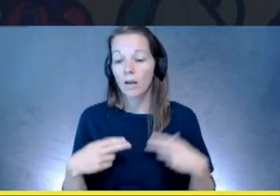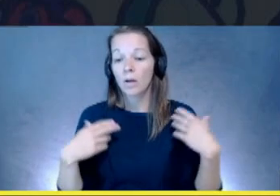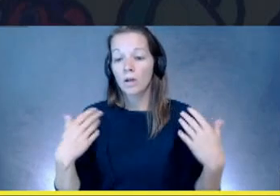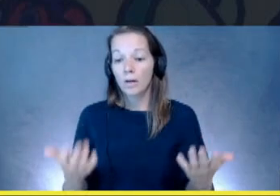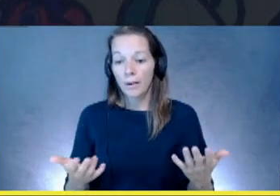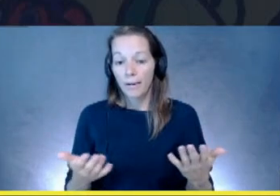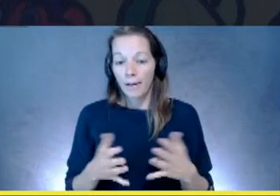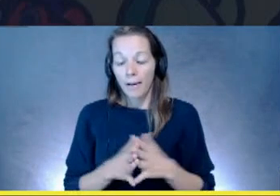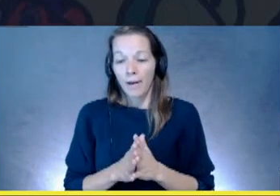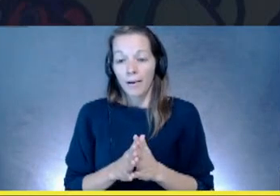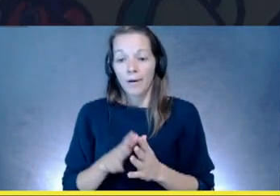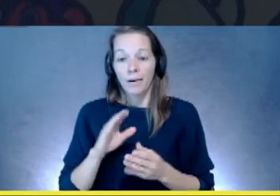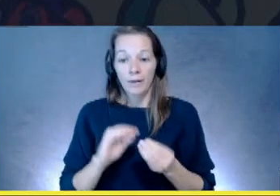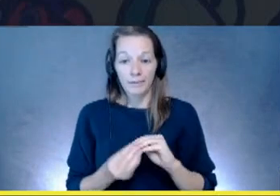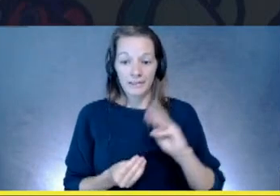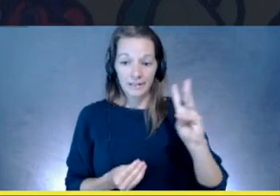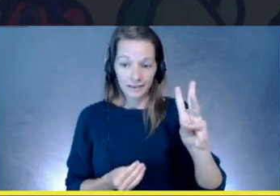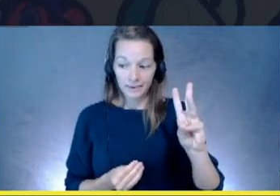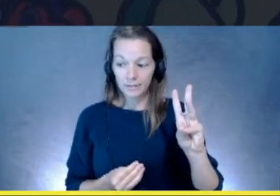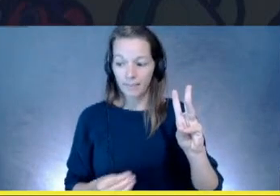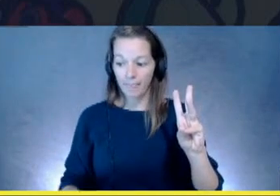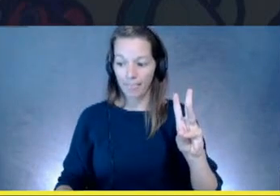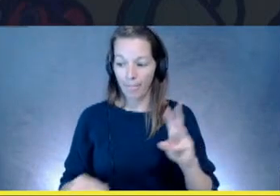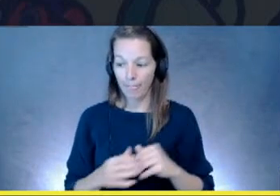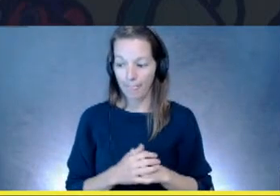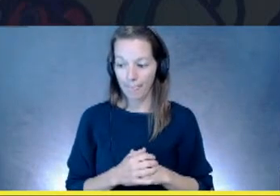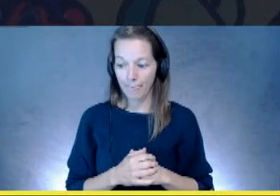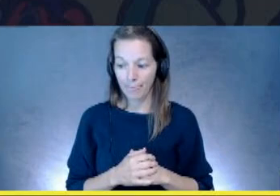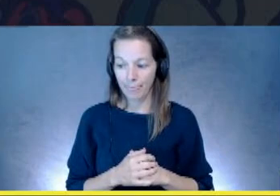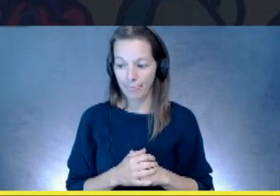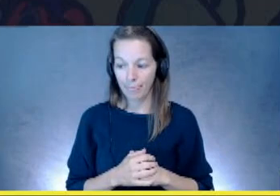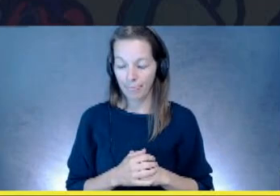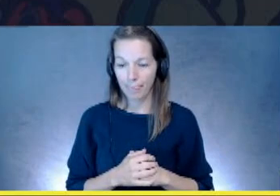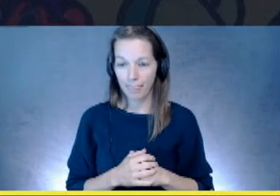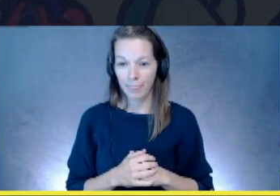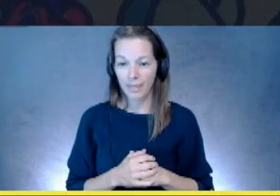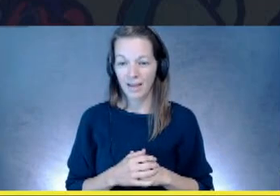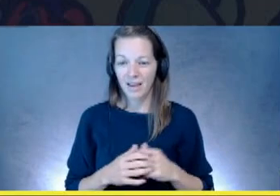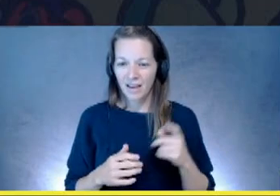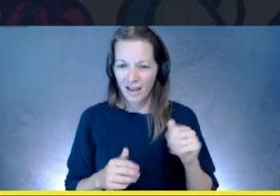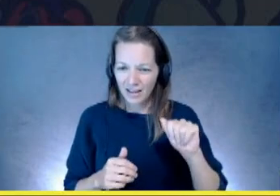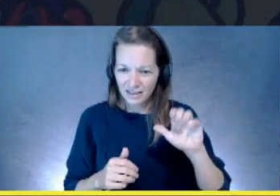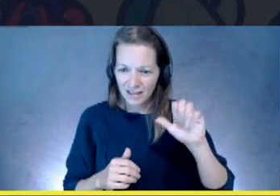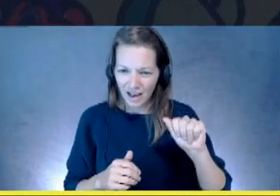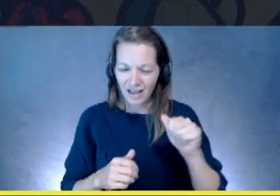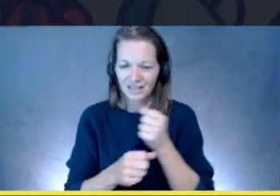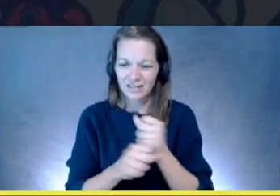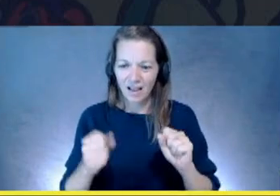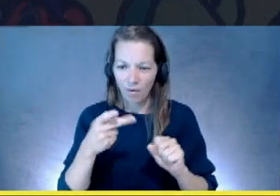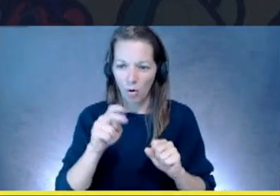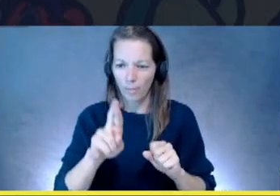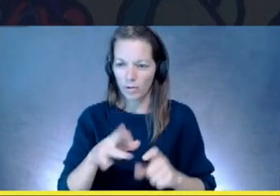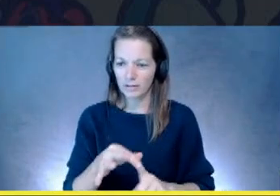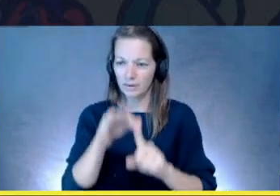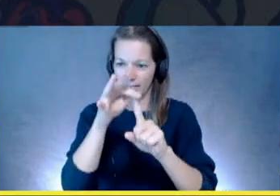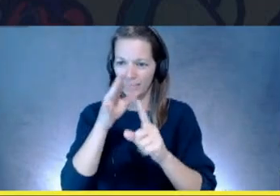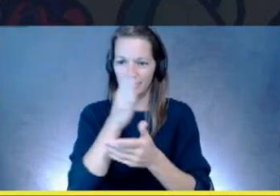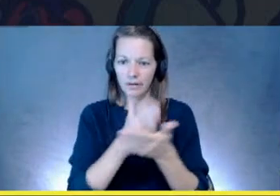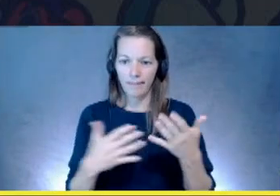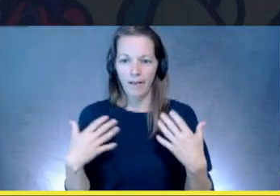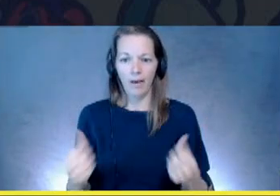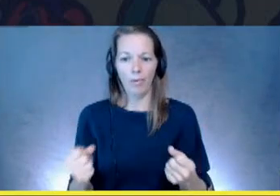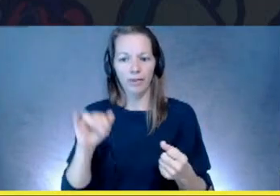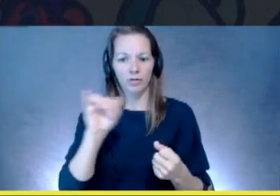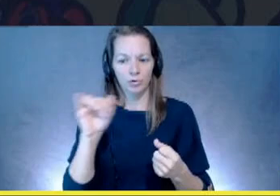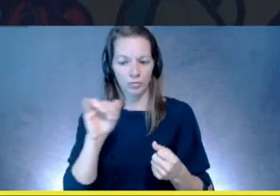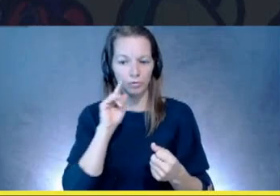All right, 6. Under the ACA safe harbor exceptions, there were some allowances for some health insurers to exclude or restrict